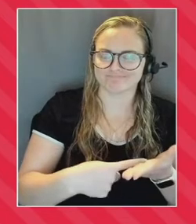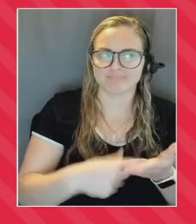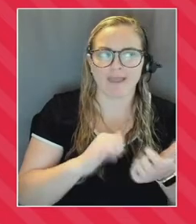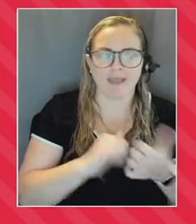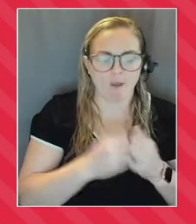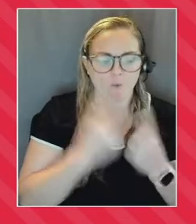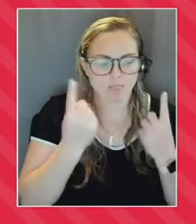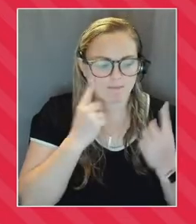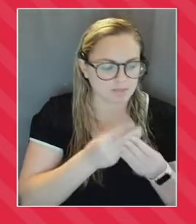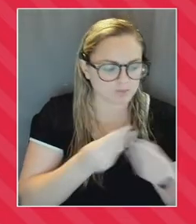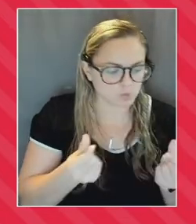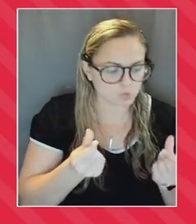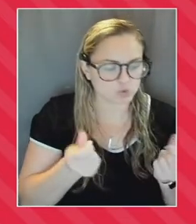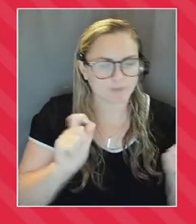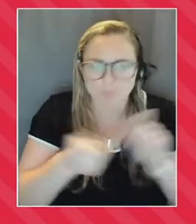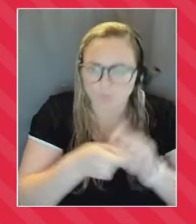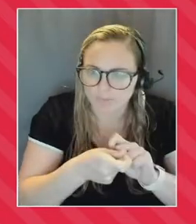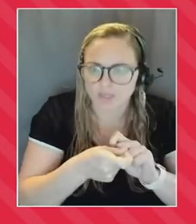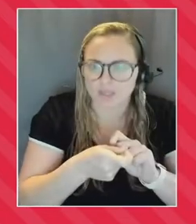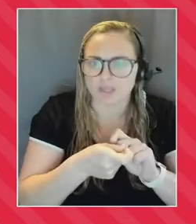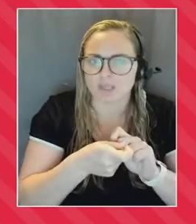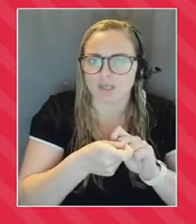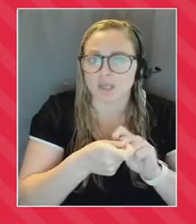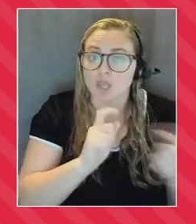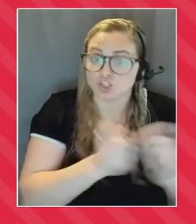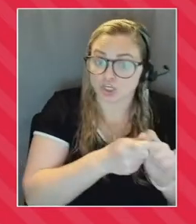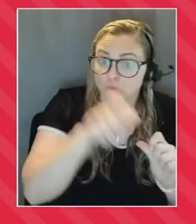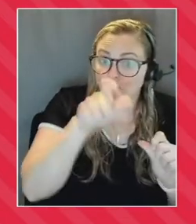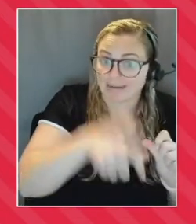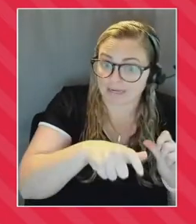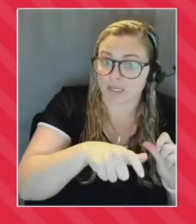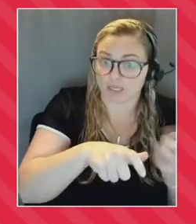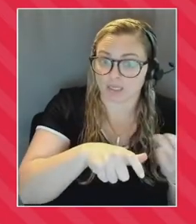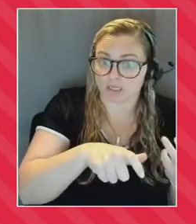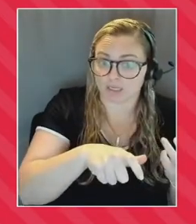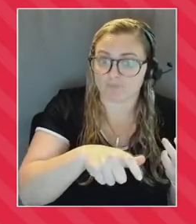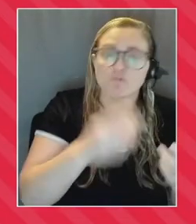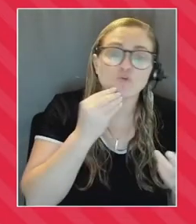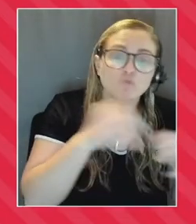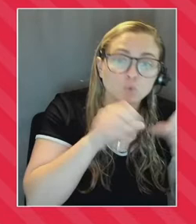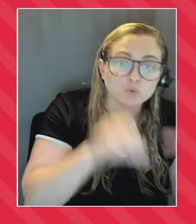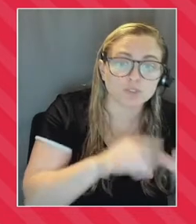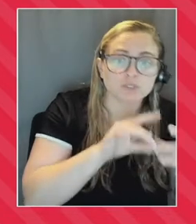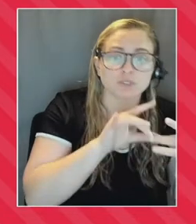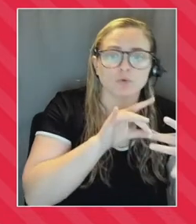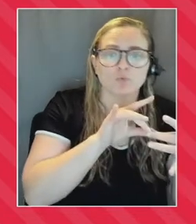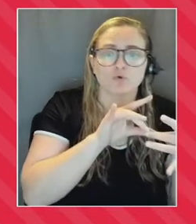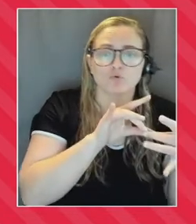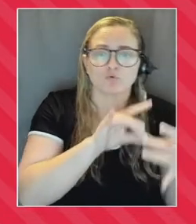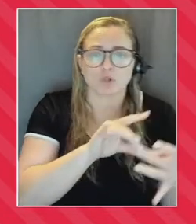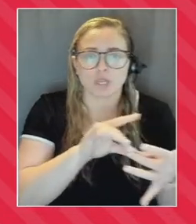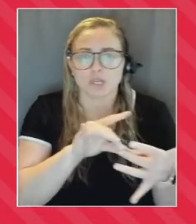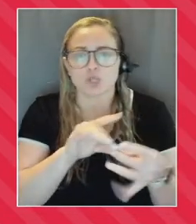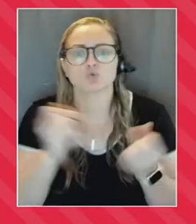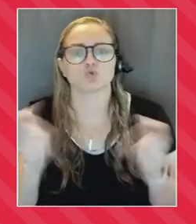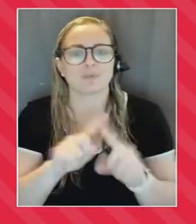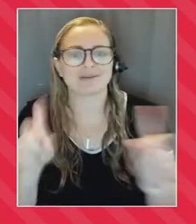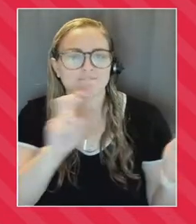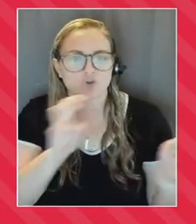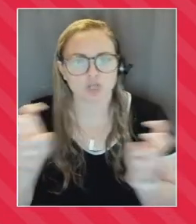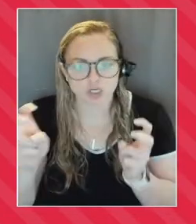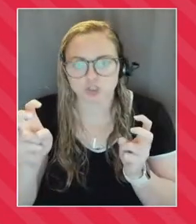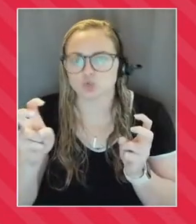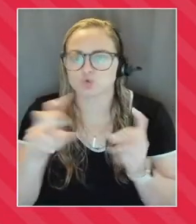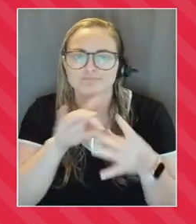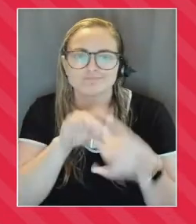and movement is both changes that we need to make to the food system related to so many issues that have been brought up around